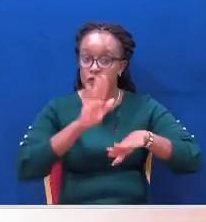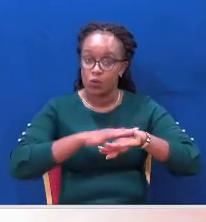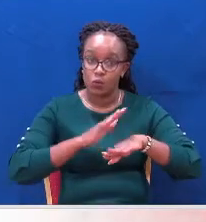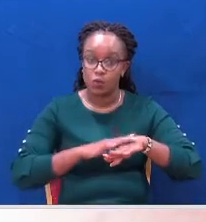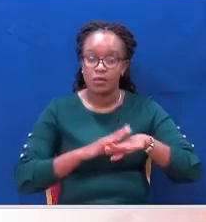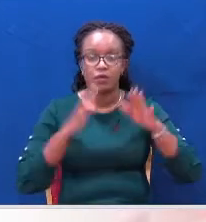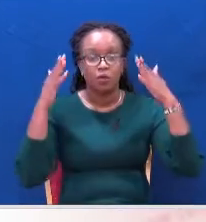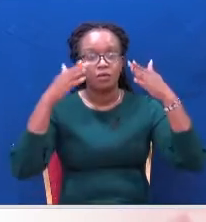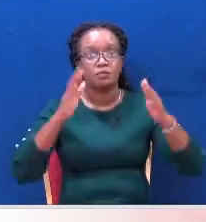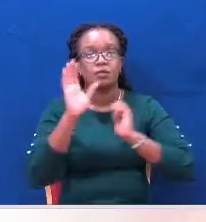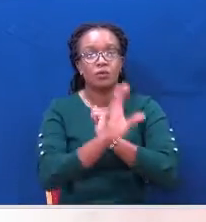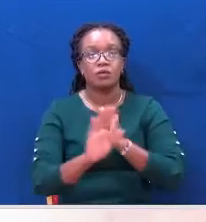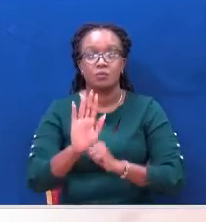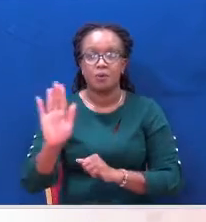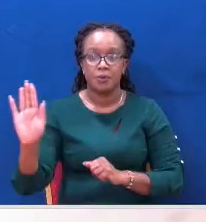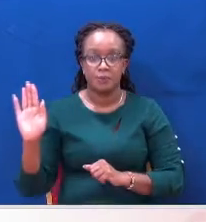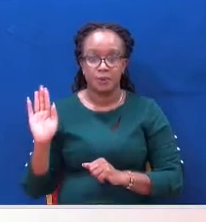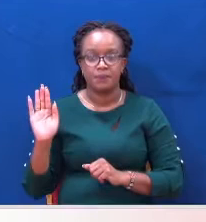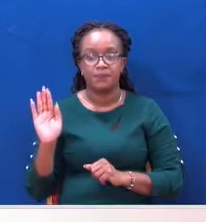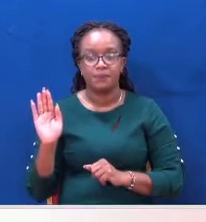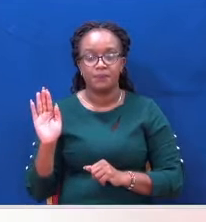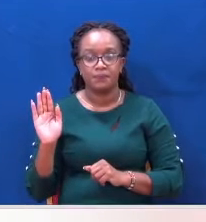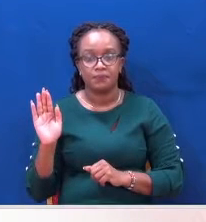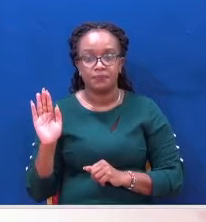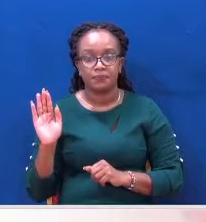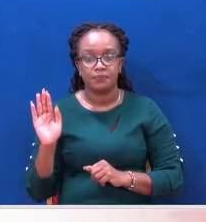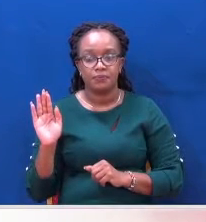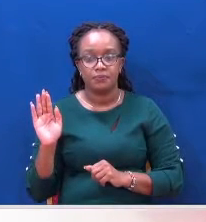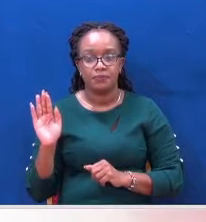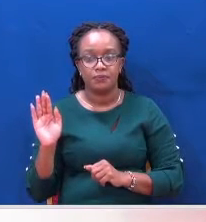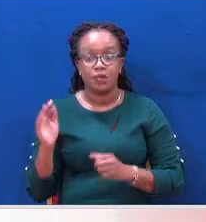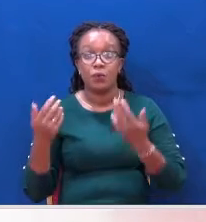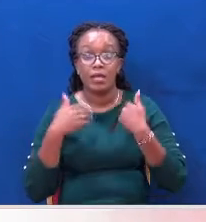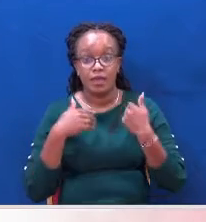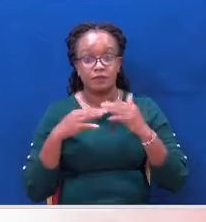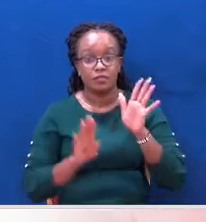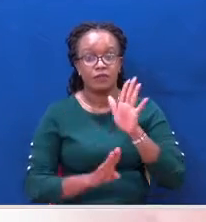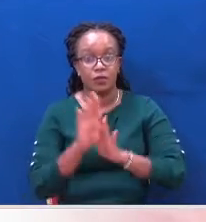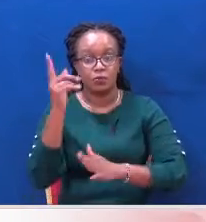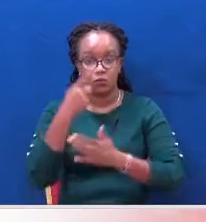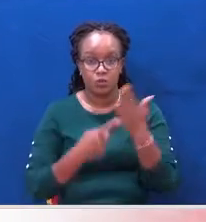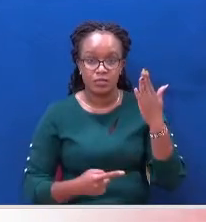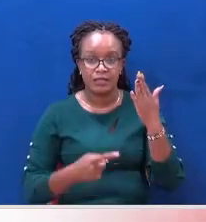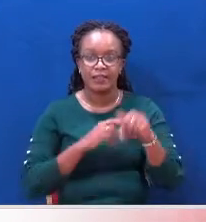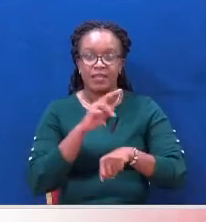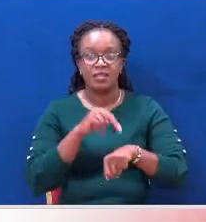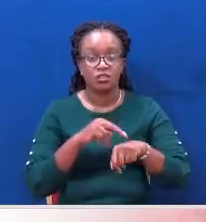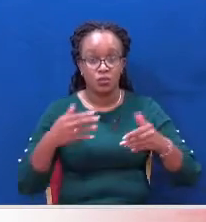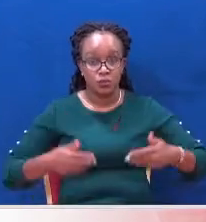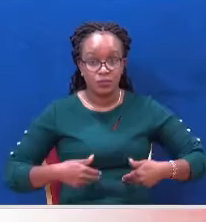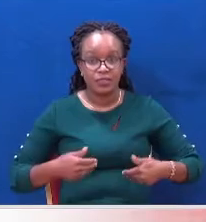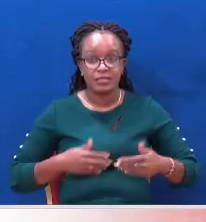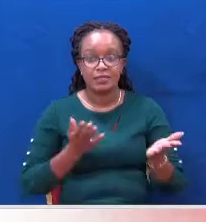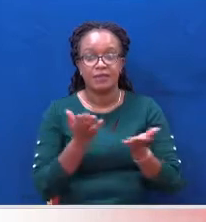country. In this regard, we have developed the National Youth Service